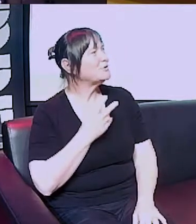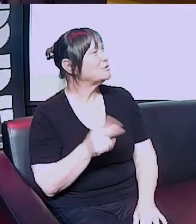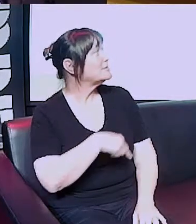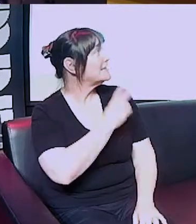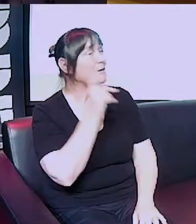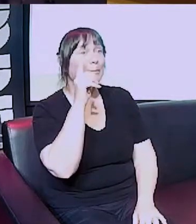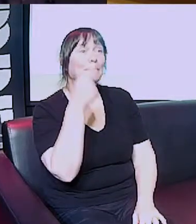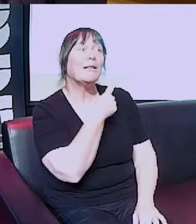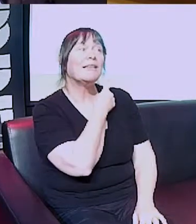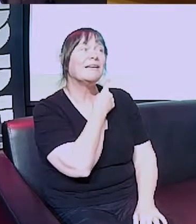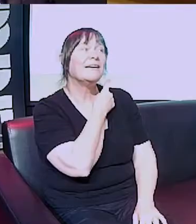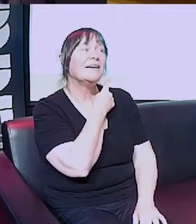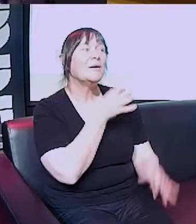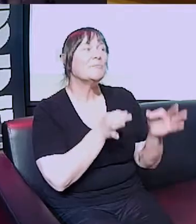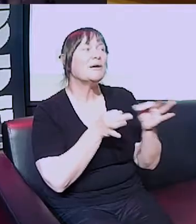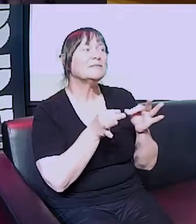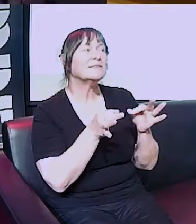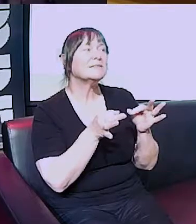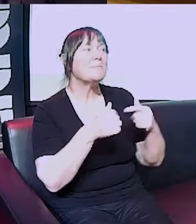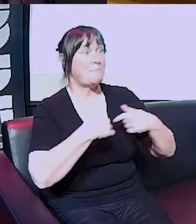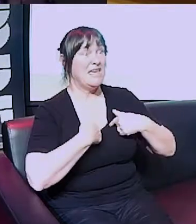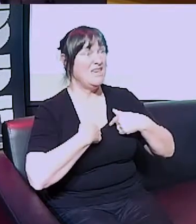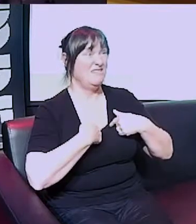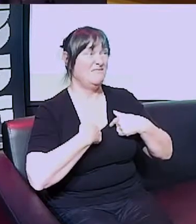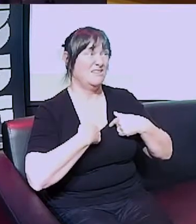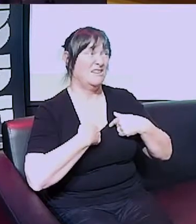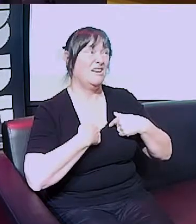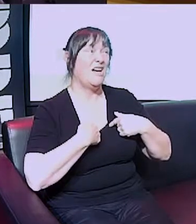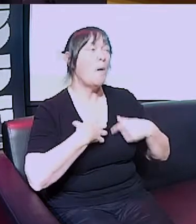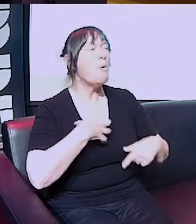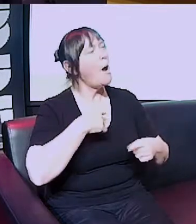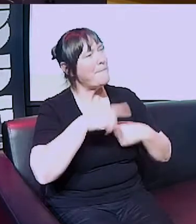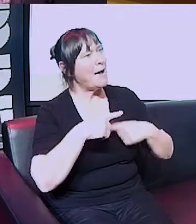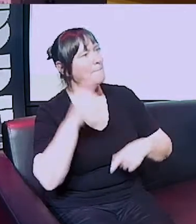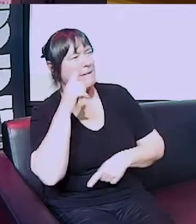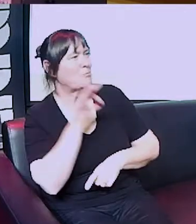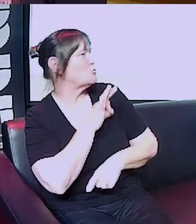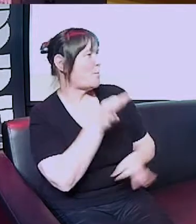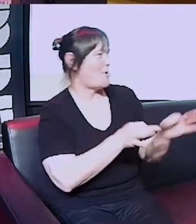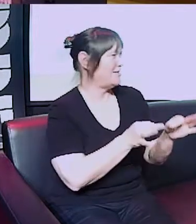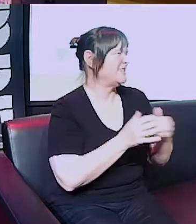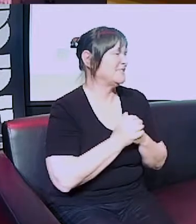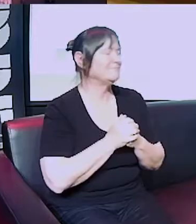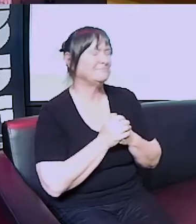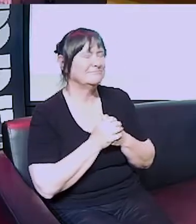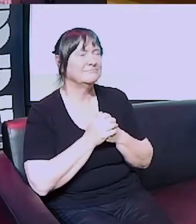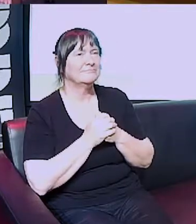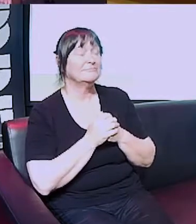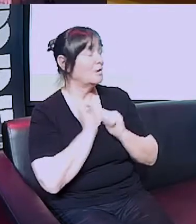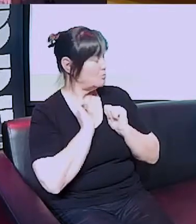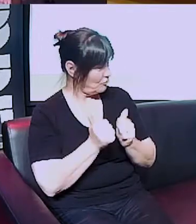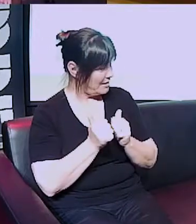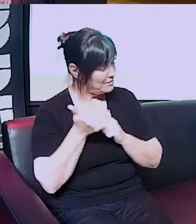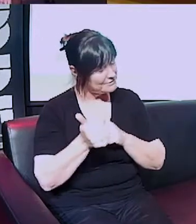the people and the politics, and I am more about the people than the politics. Fair enough. Well, that leads us